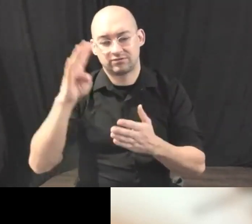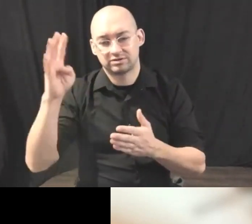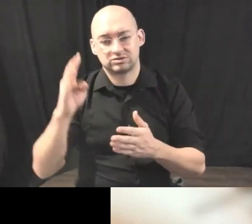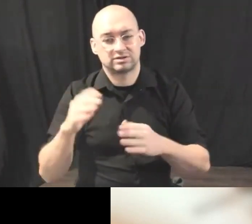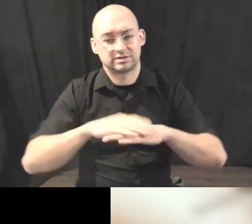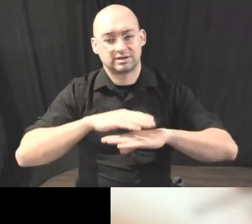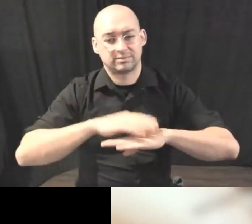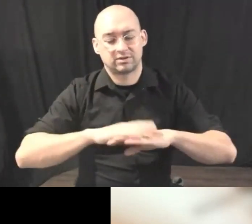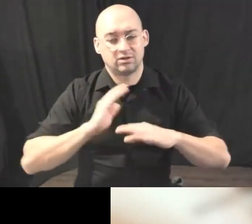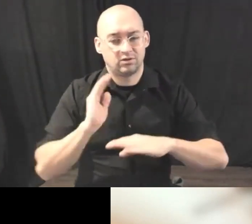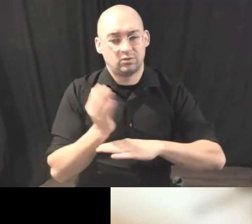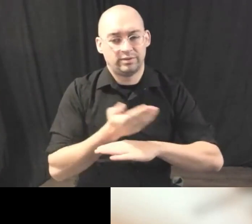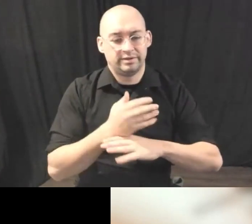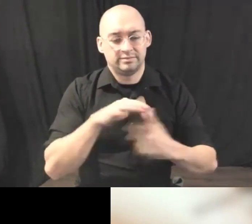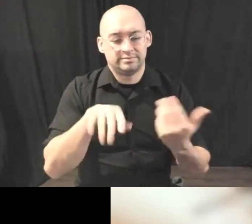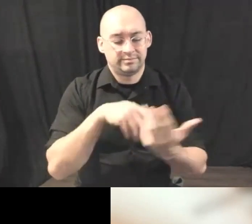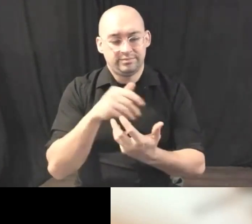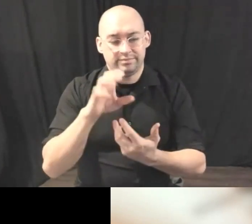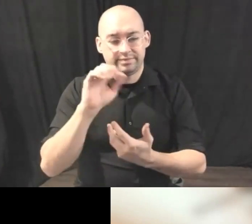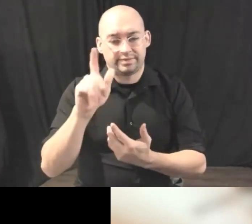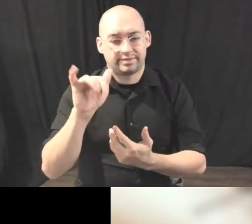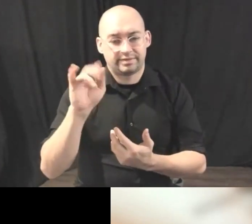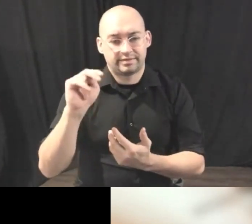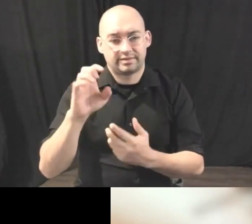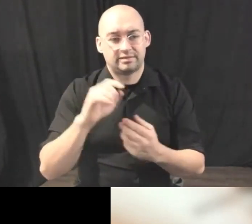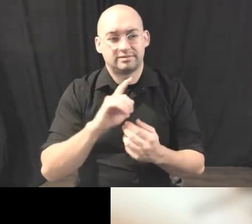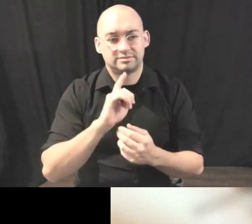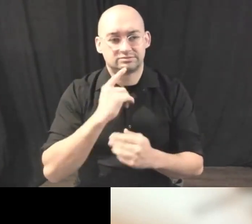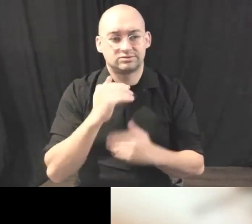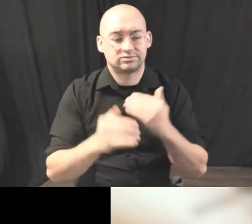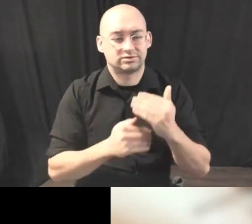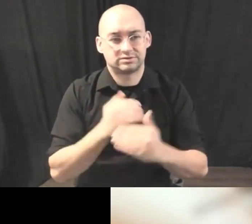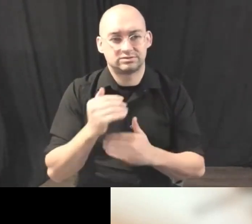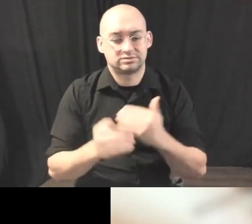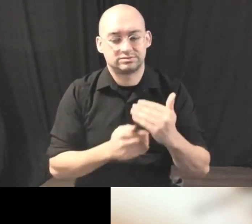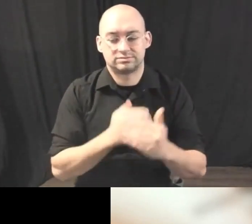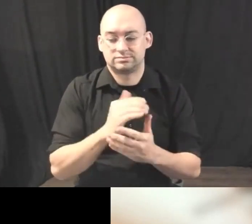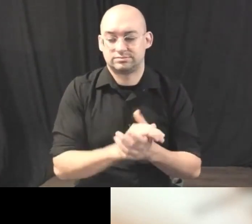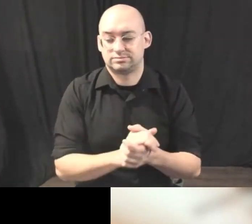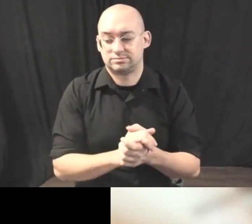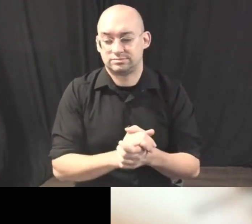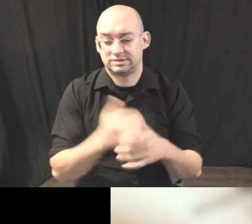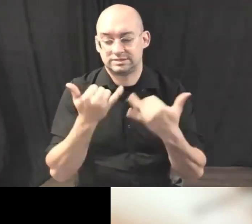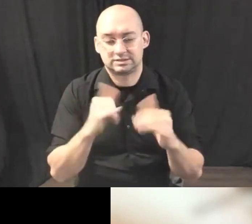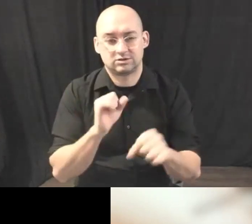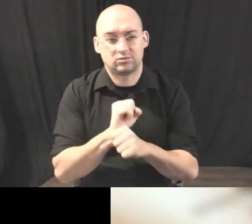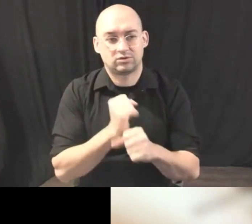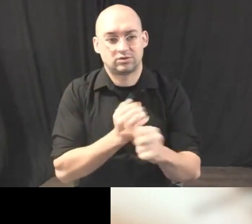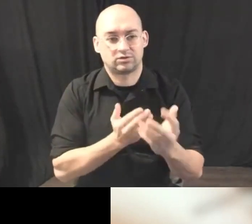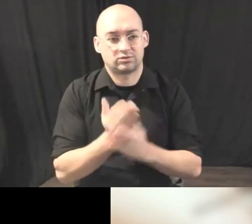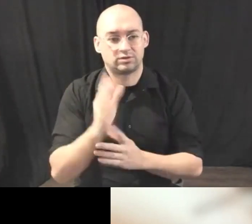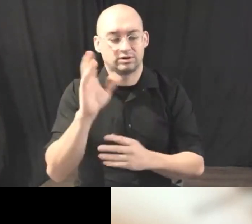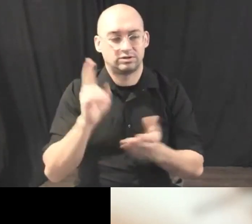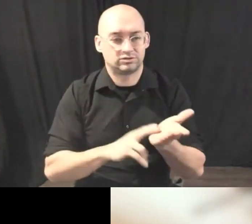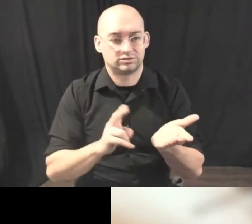are engaged with CalAIM. It's an arduous process. After a year, we're still working through contracts. But again, we'd